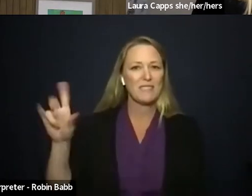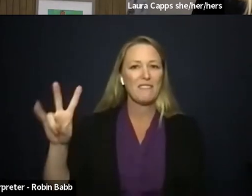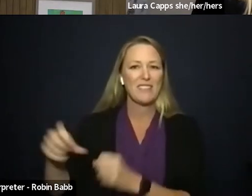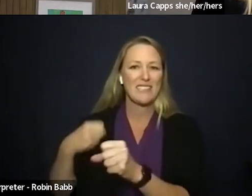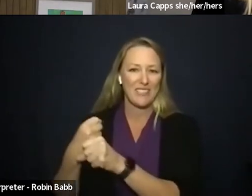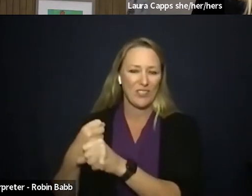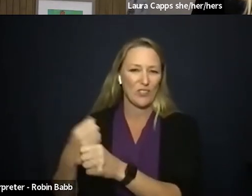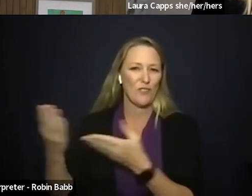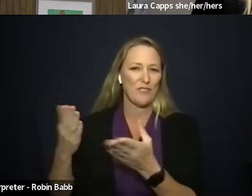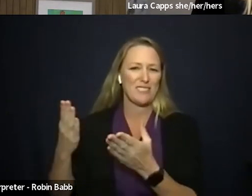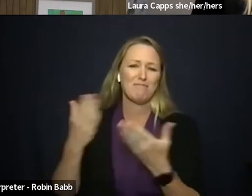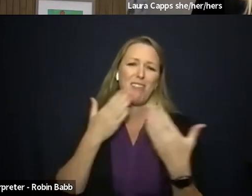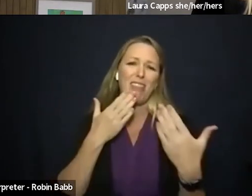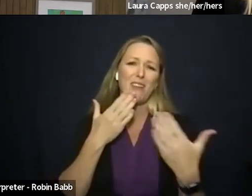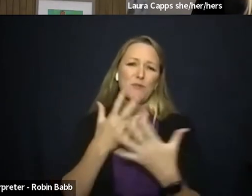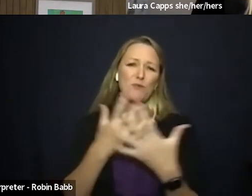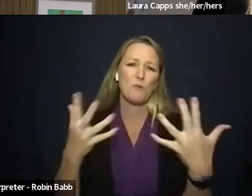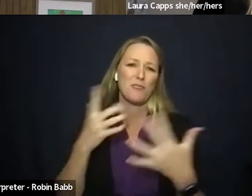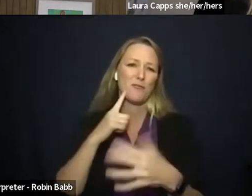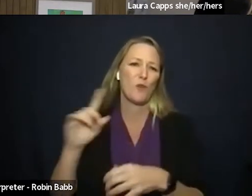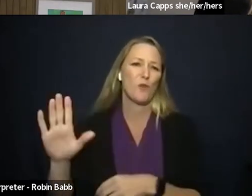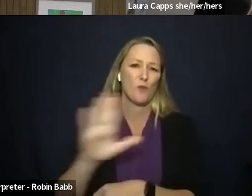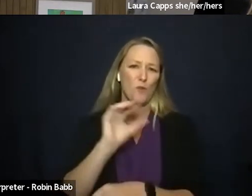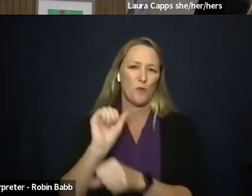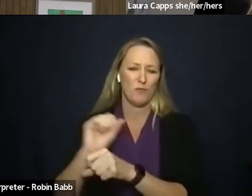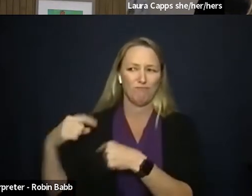you so much for your work for our district